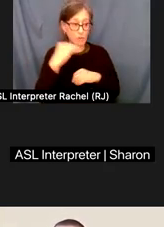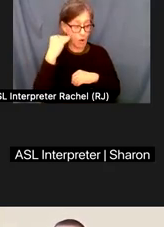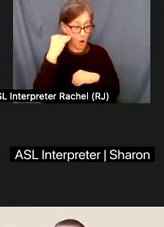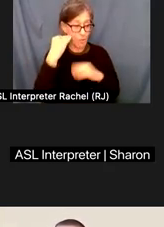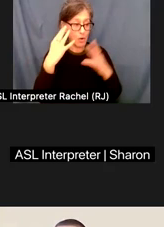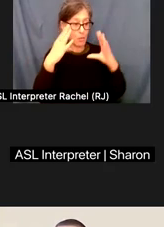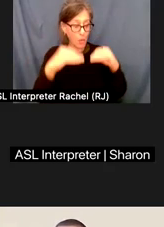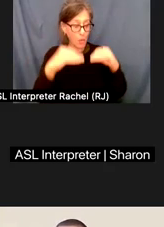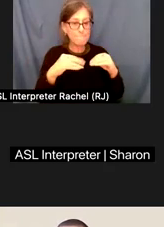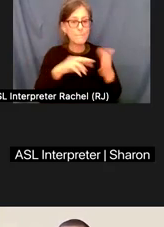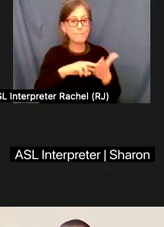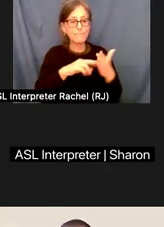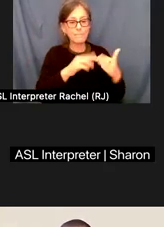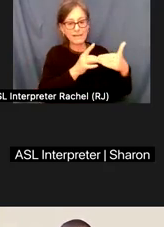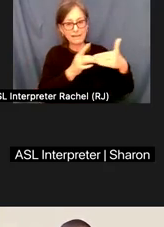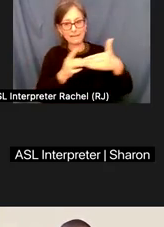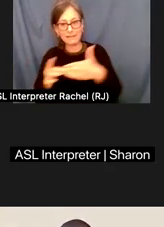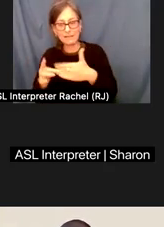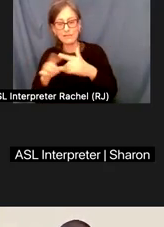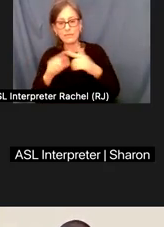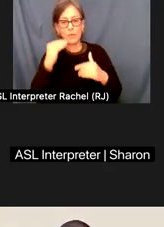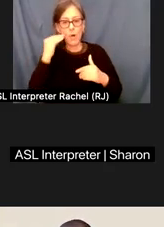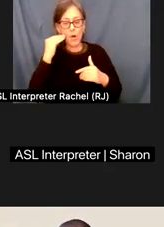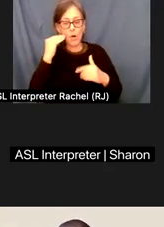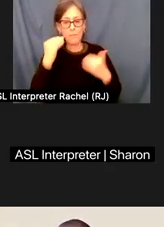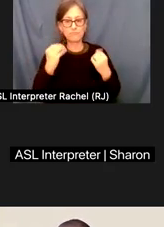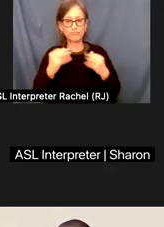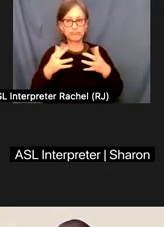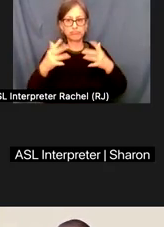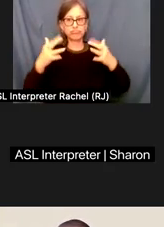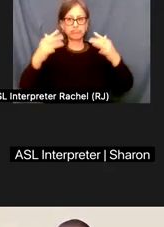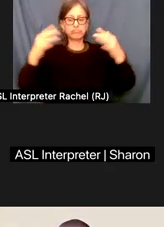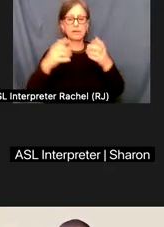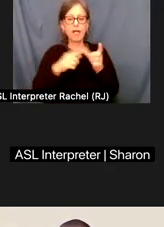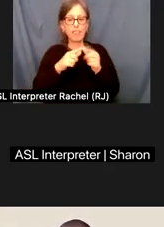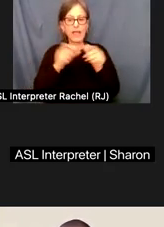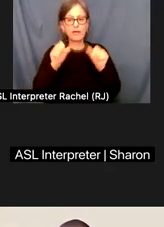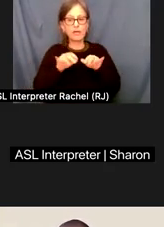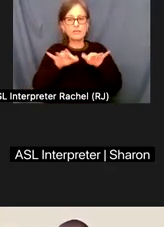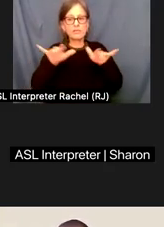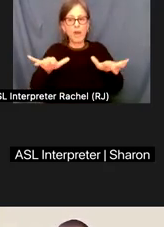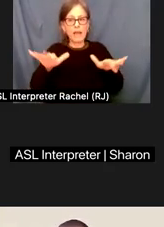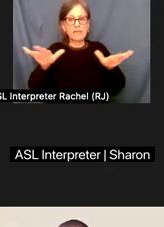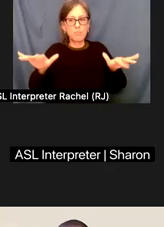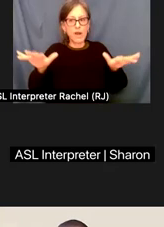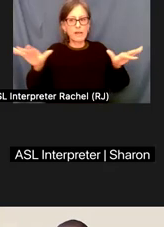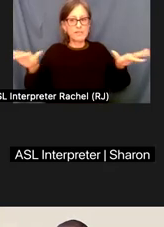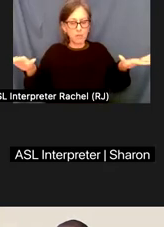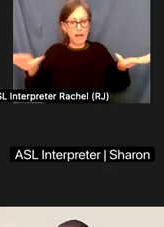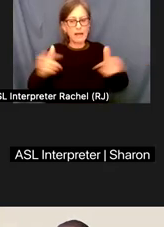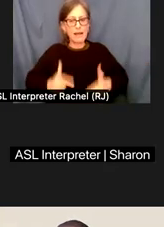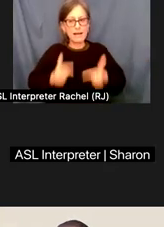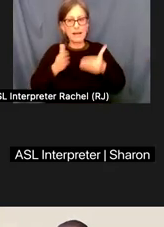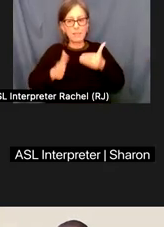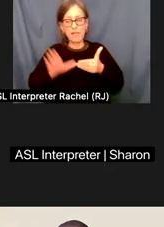then leads to your home becoming on fire, it could then spread to your neighbor's house, and the neighbor's